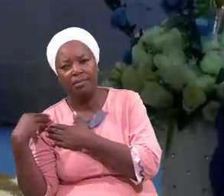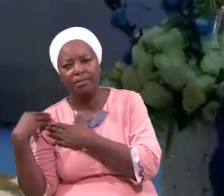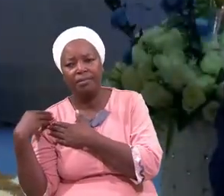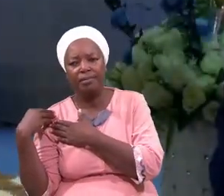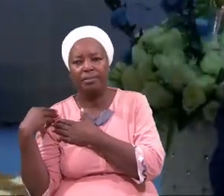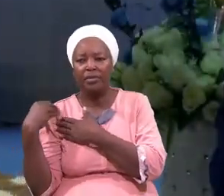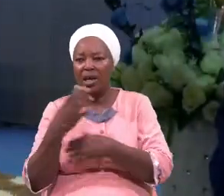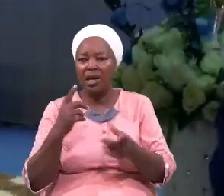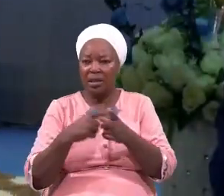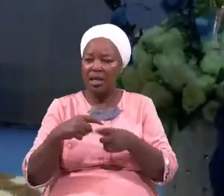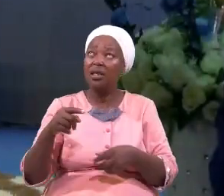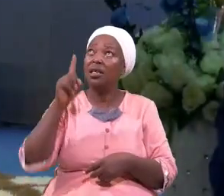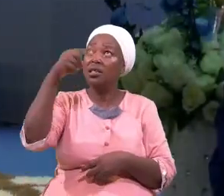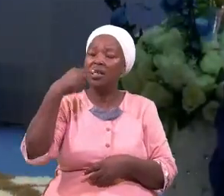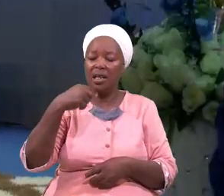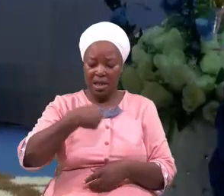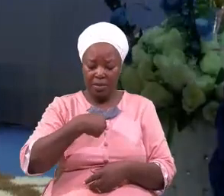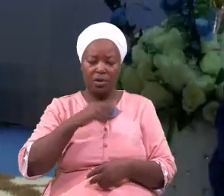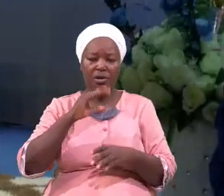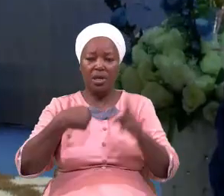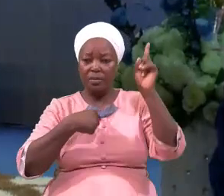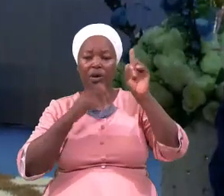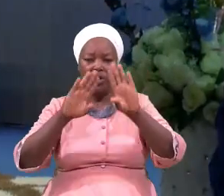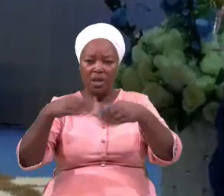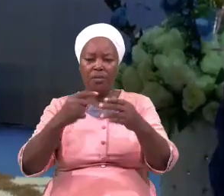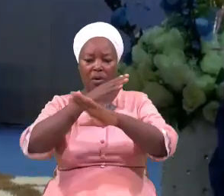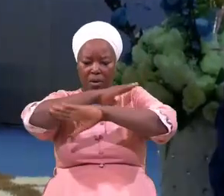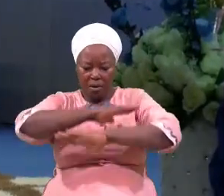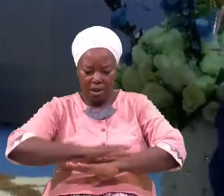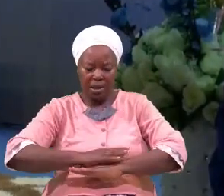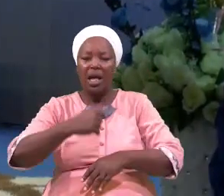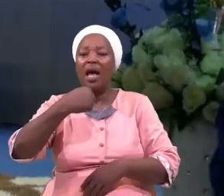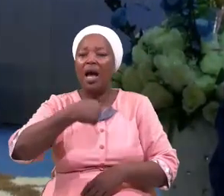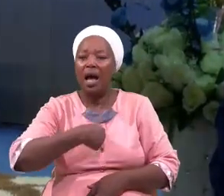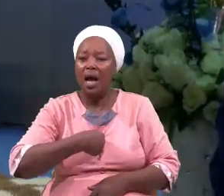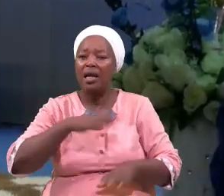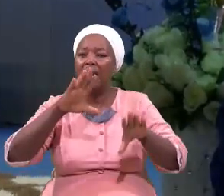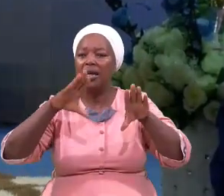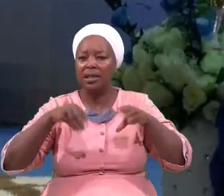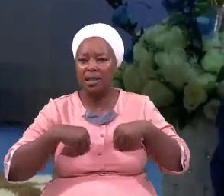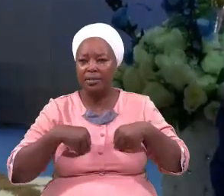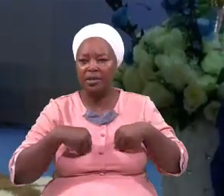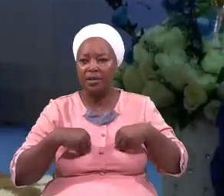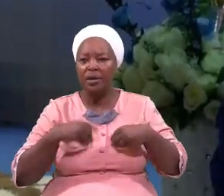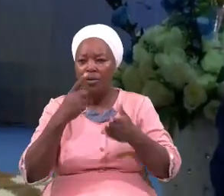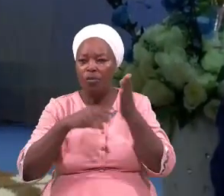And he said, I will give you rest. I accept. What's